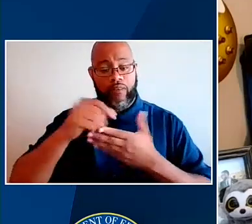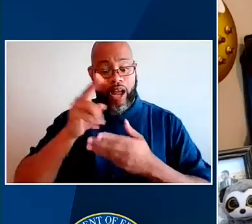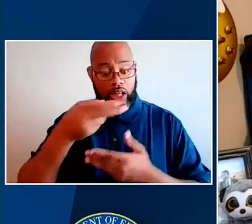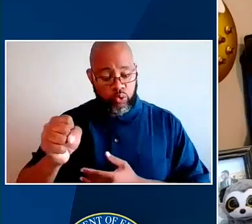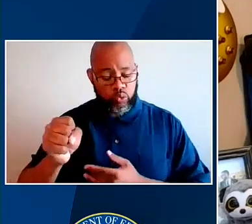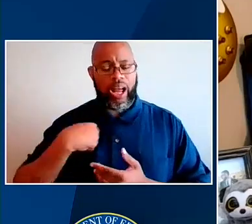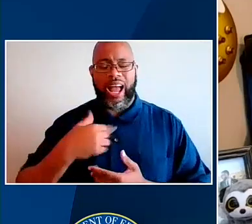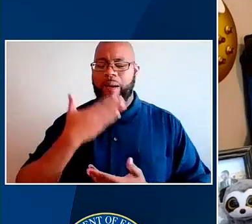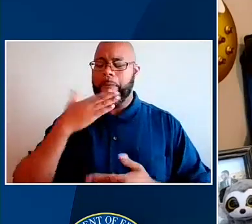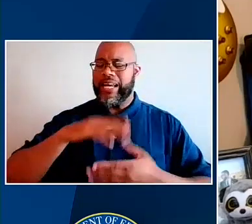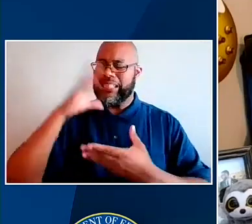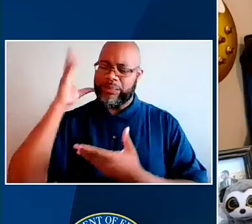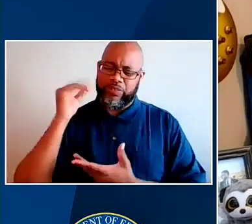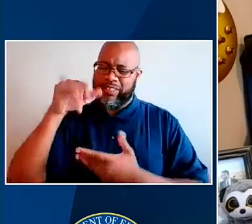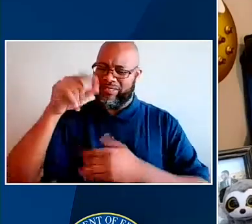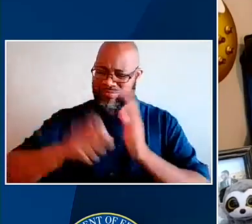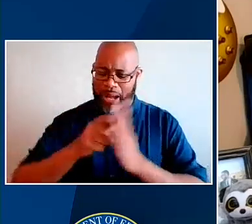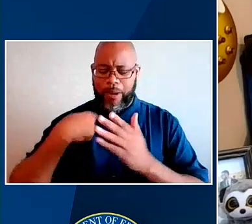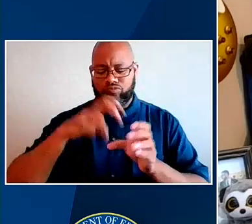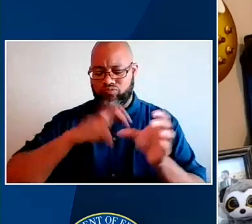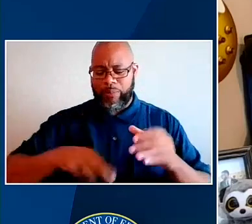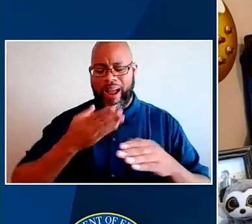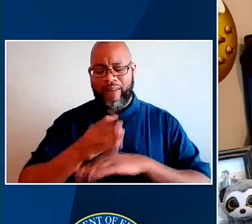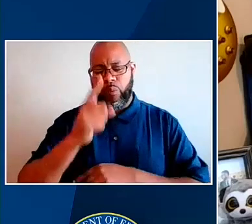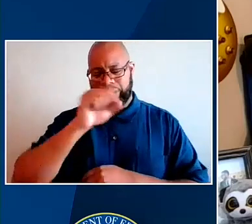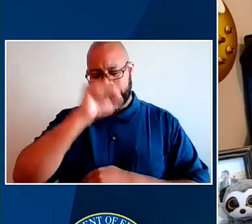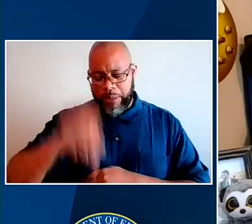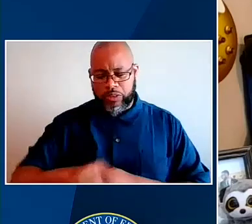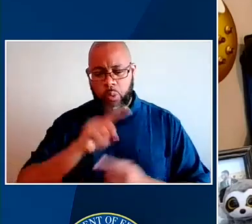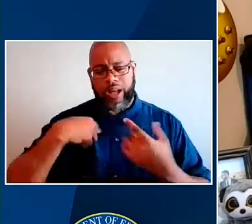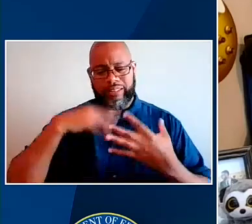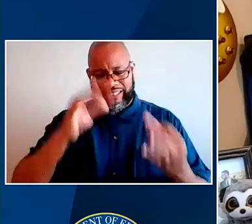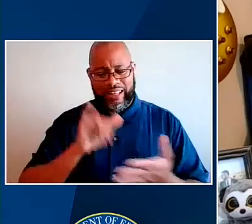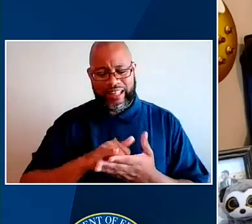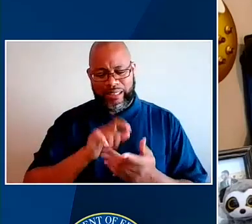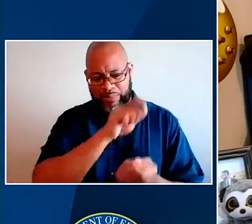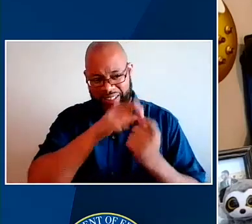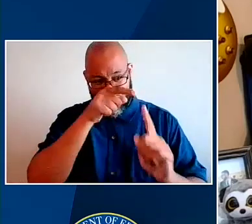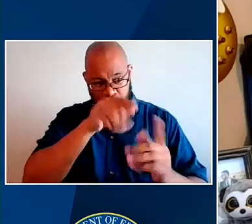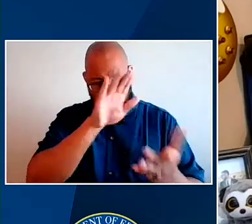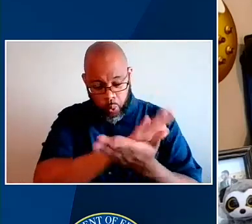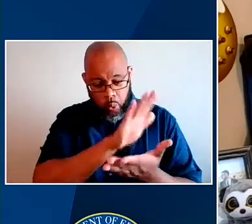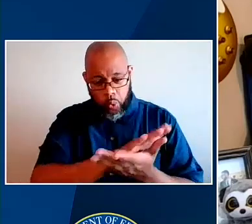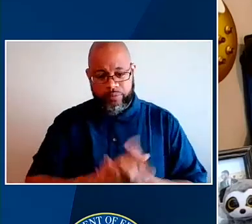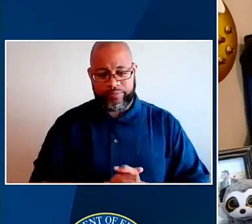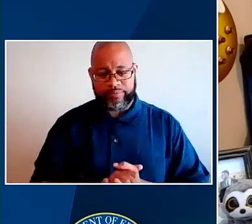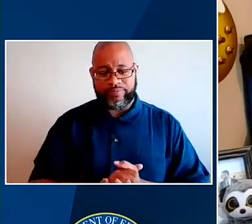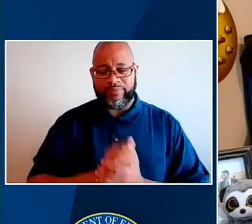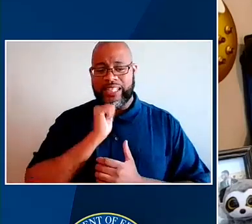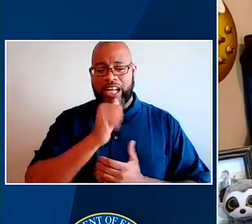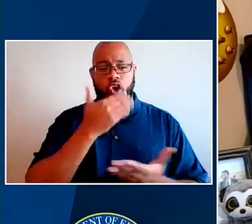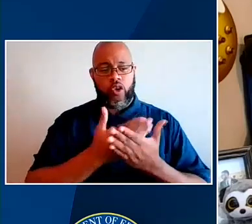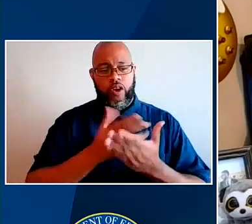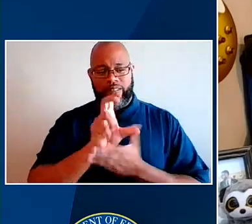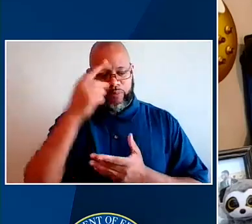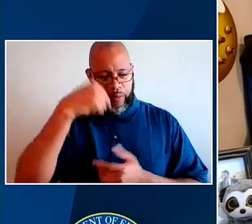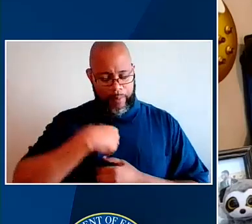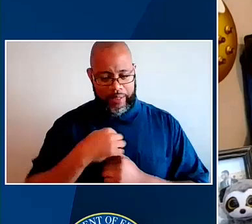bad experience. I dropped out after a semester when I decided that particular school was not a good investment for